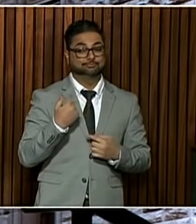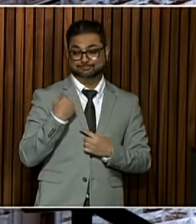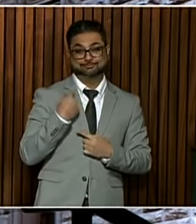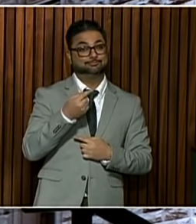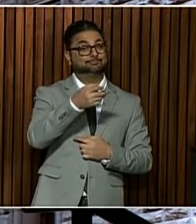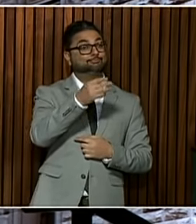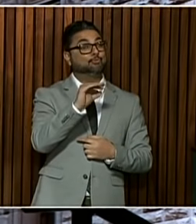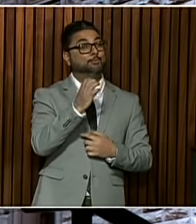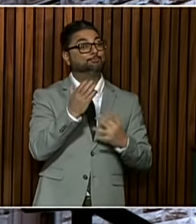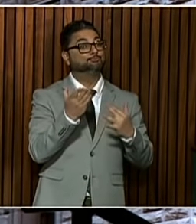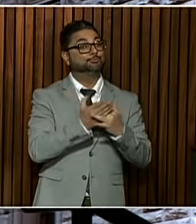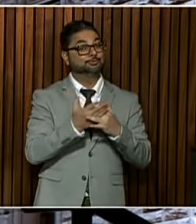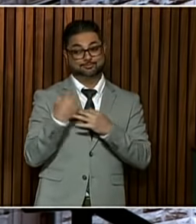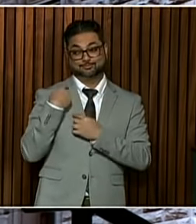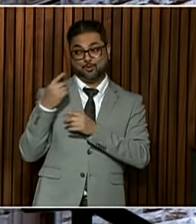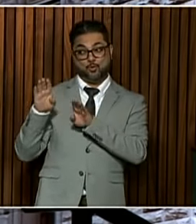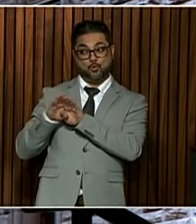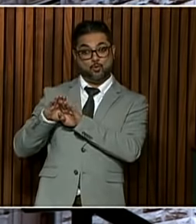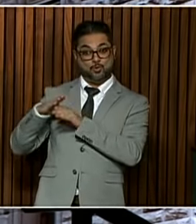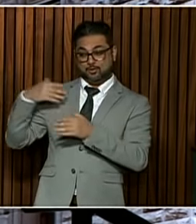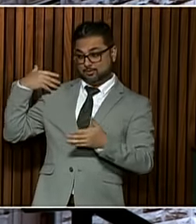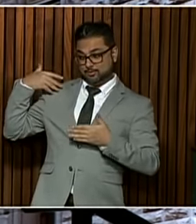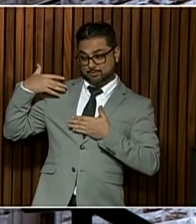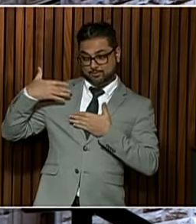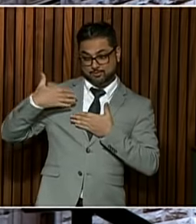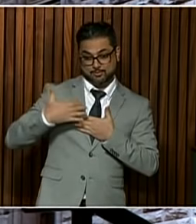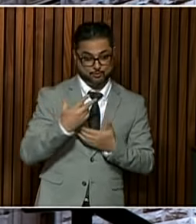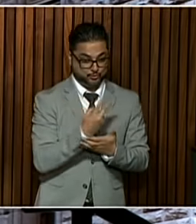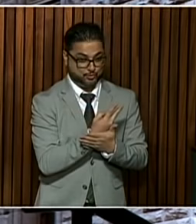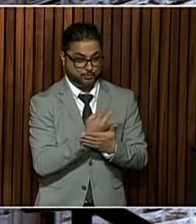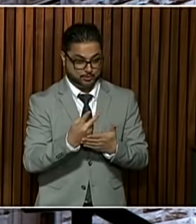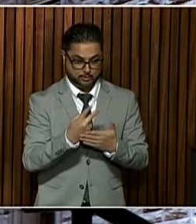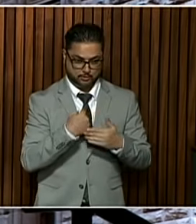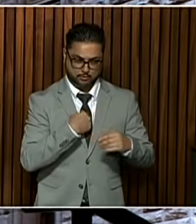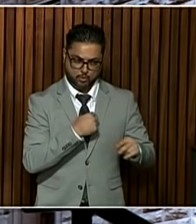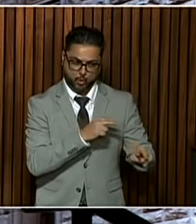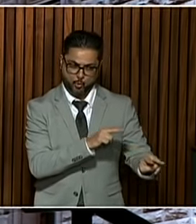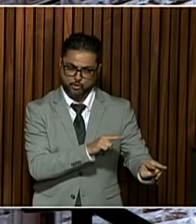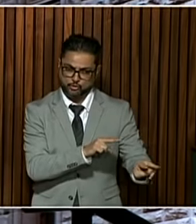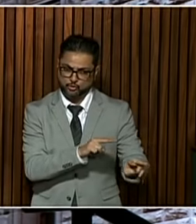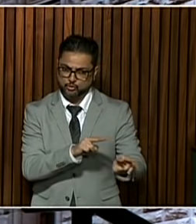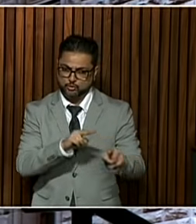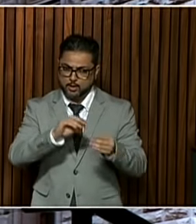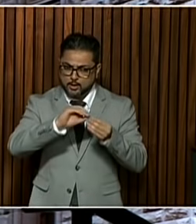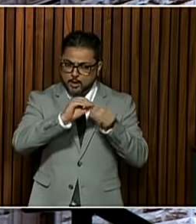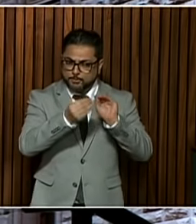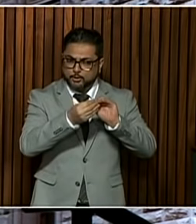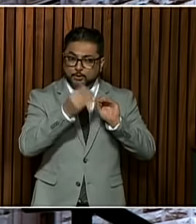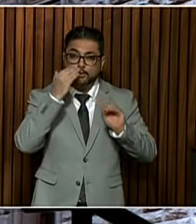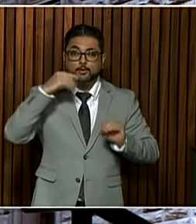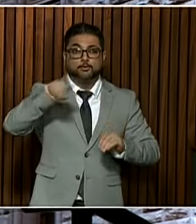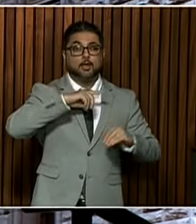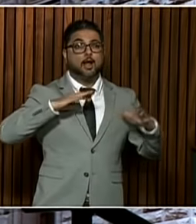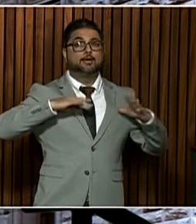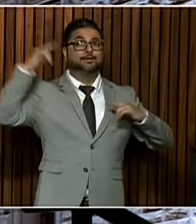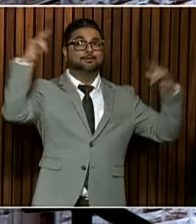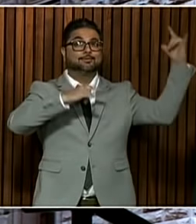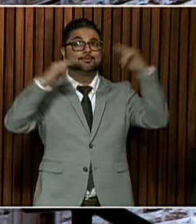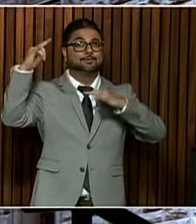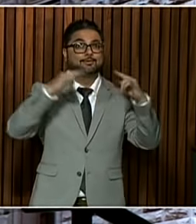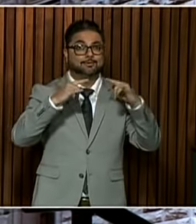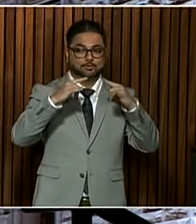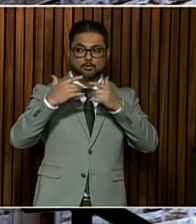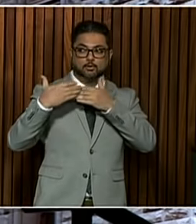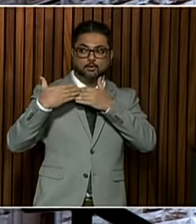to be monitored, where the numbers of tests and positives, I'm a little surprised they're staying in the